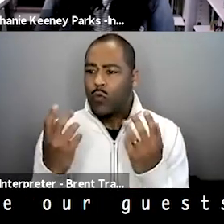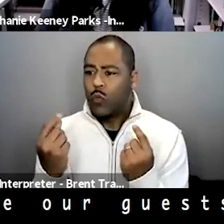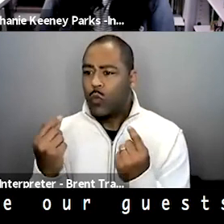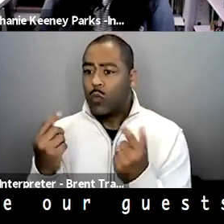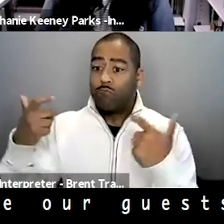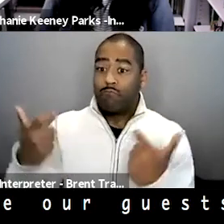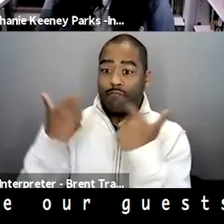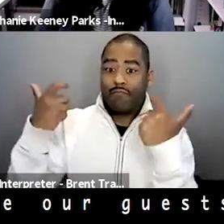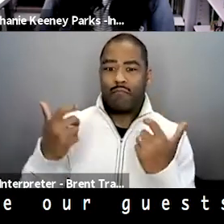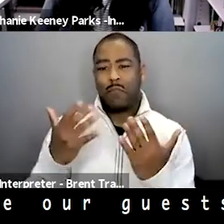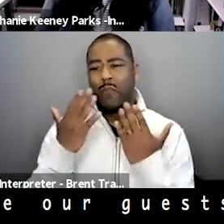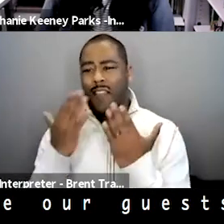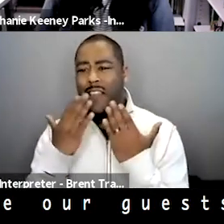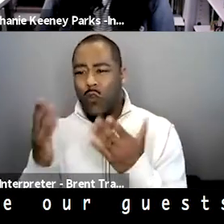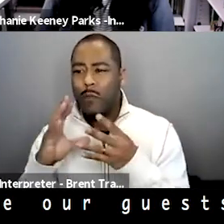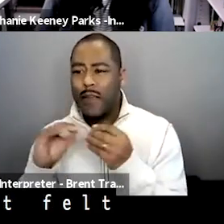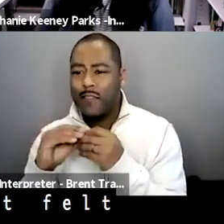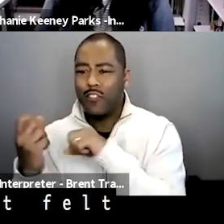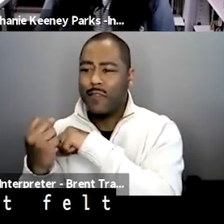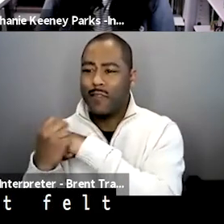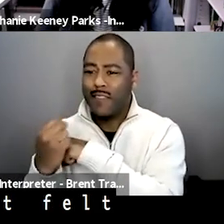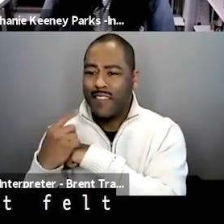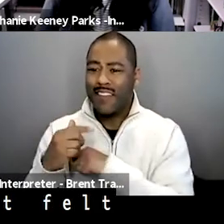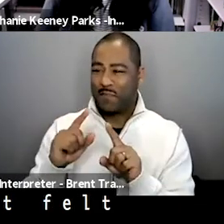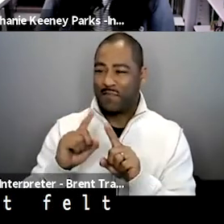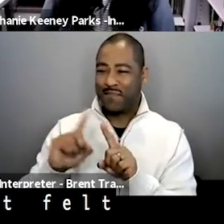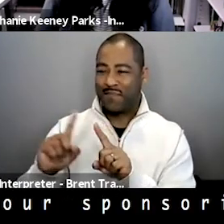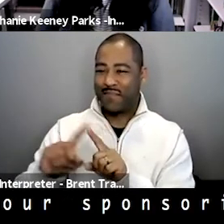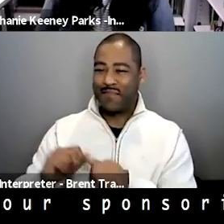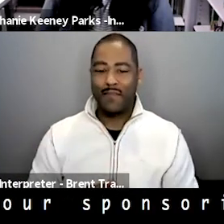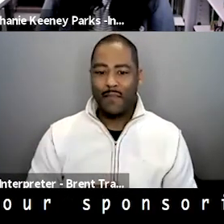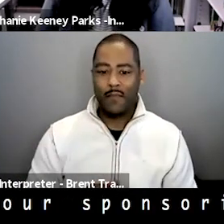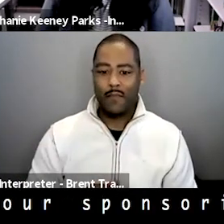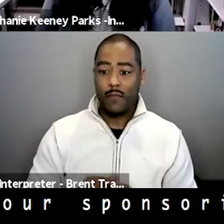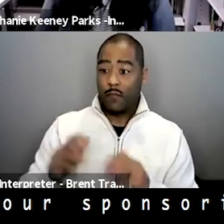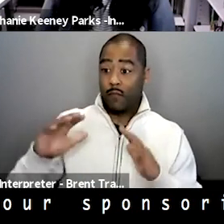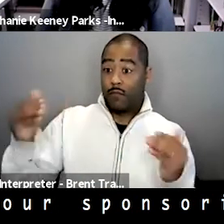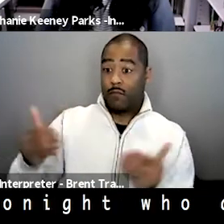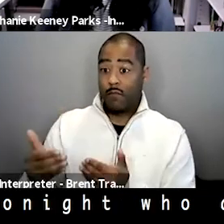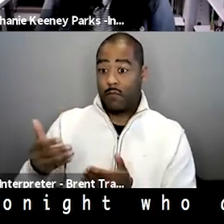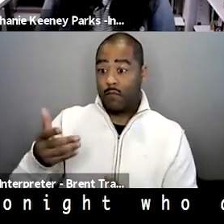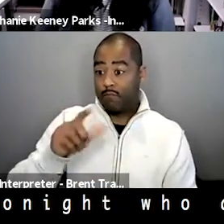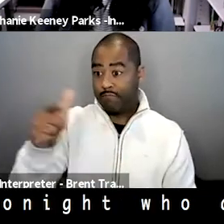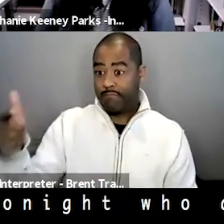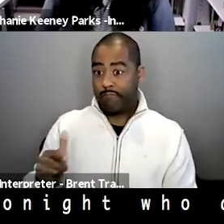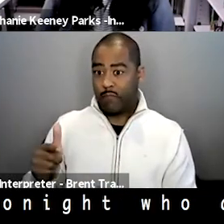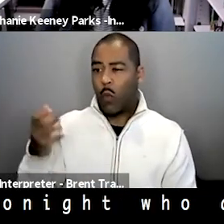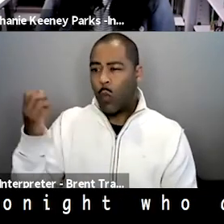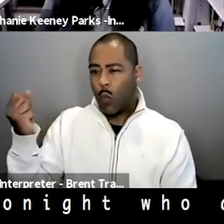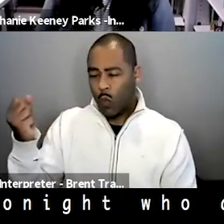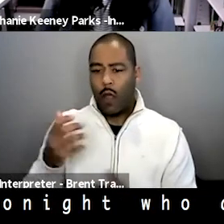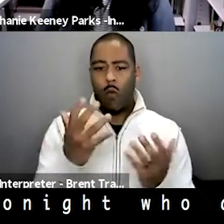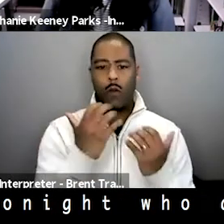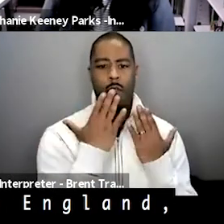toasts. And now, before I introduce our guests, I'd like to offer heartfelt thanks to our